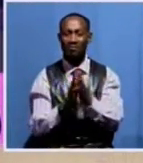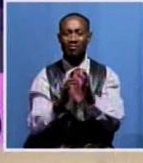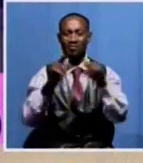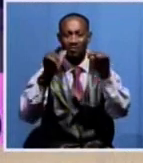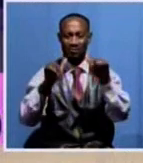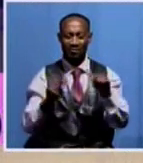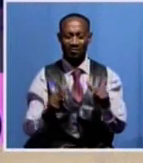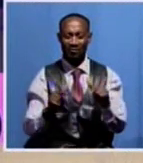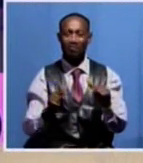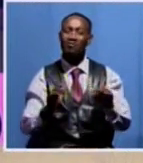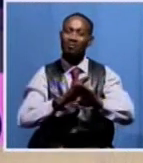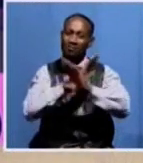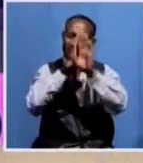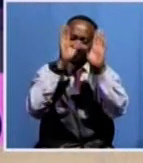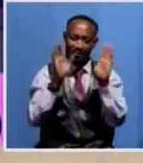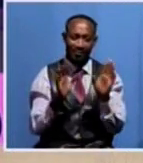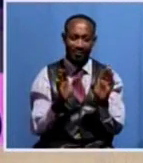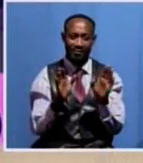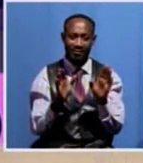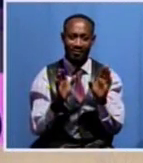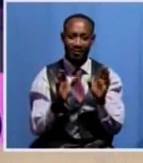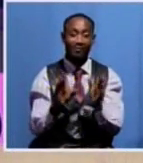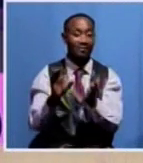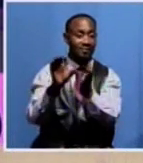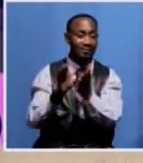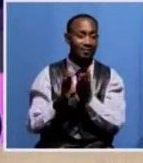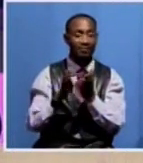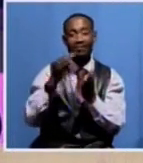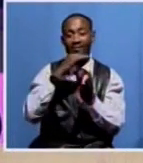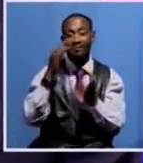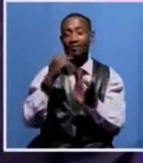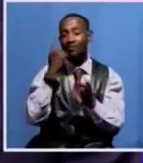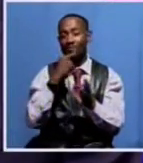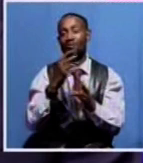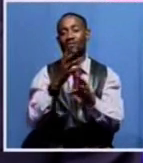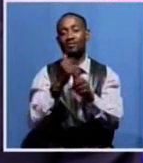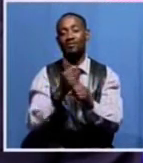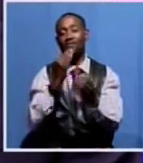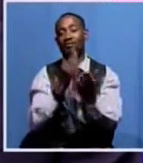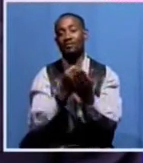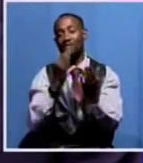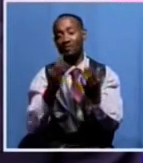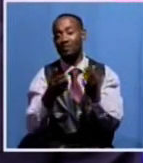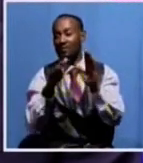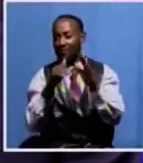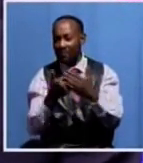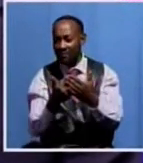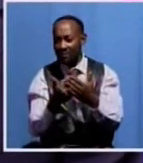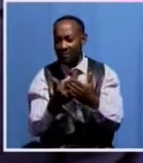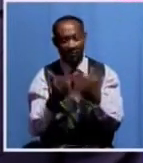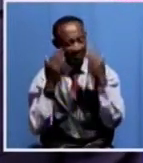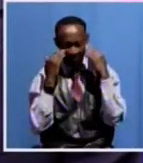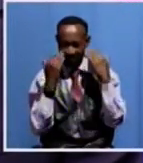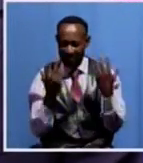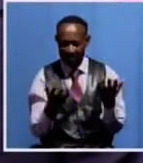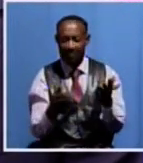Okay, so clearly there were dead farmers who were receiving fertilizer. I don't know how they were doing it from their graves, but there were dead